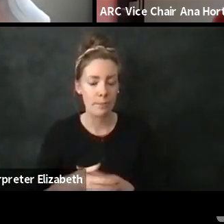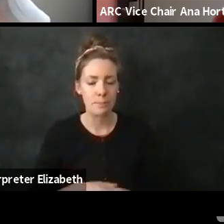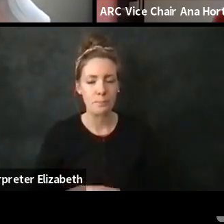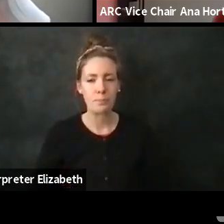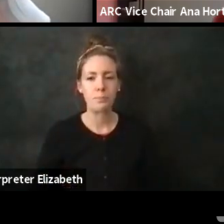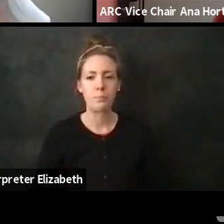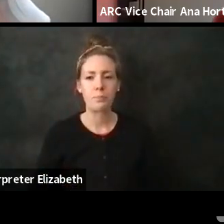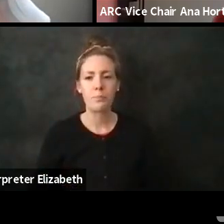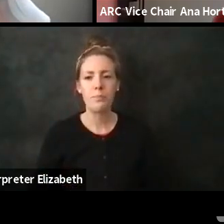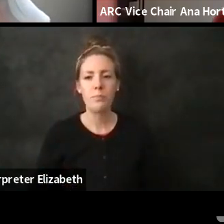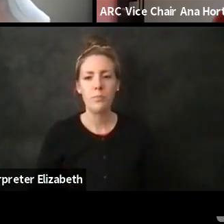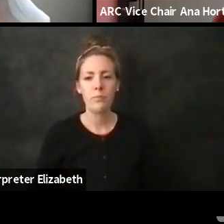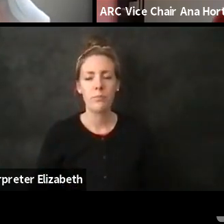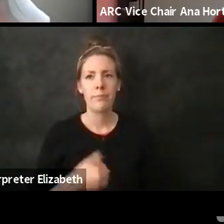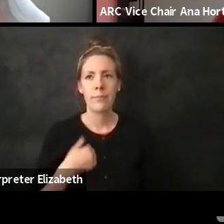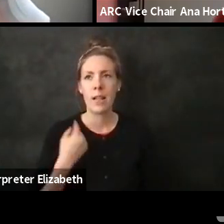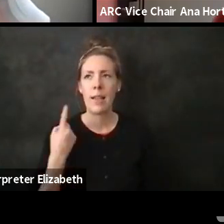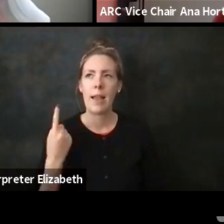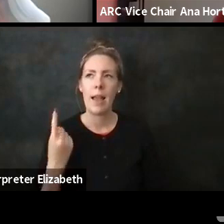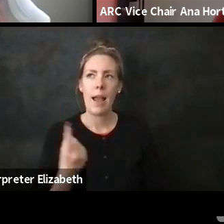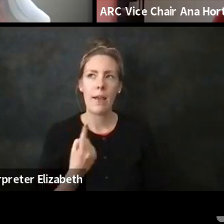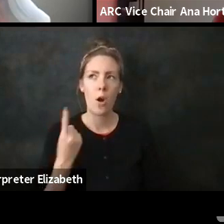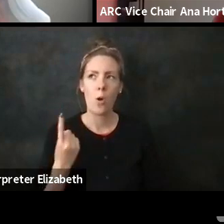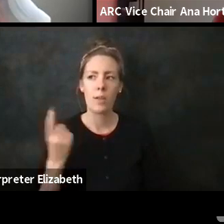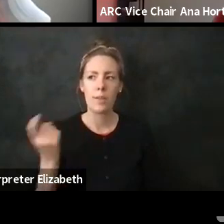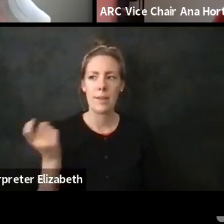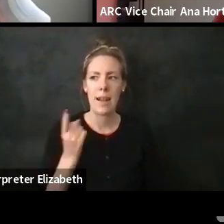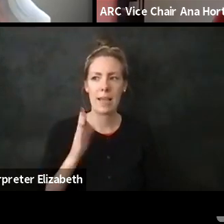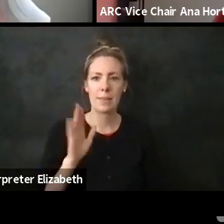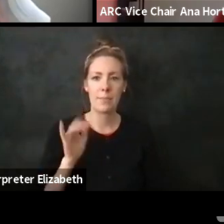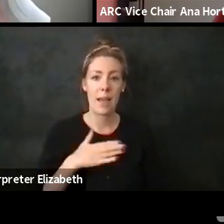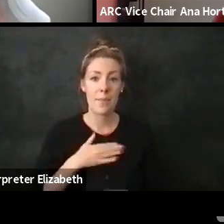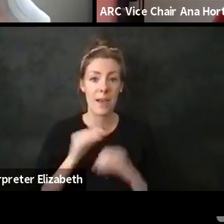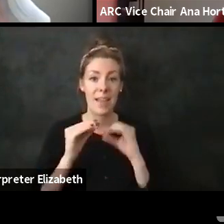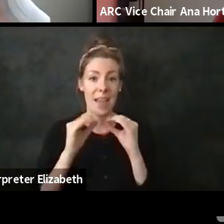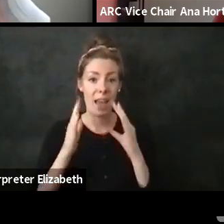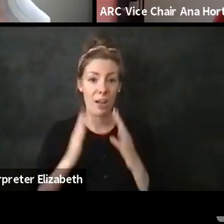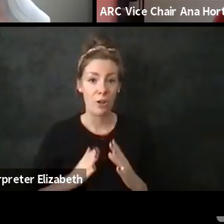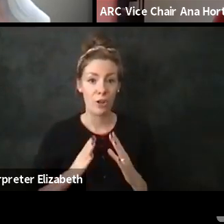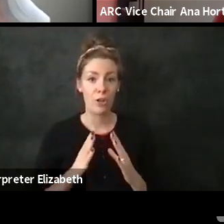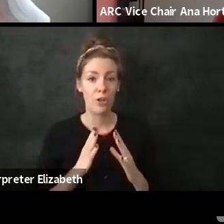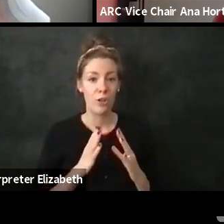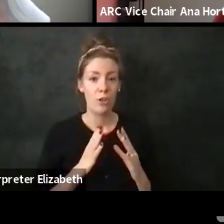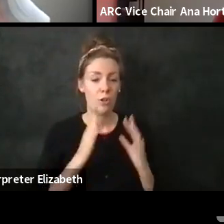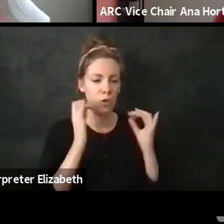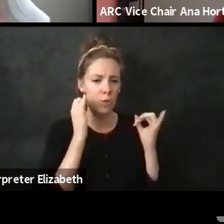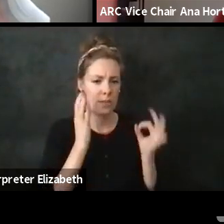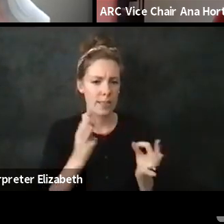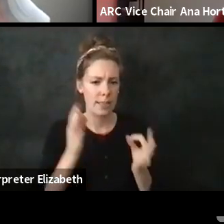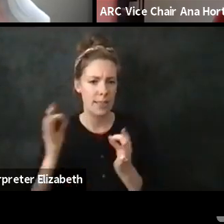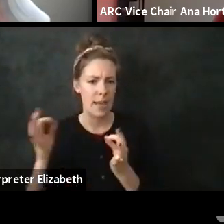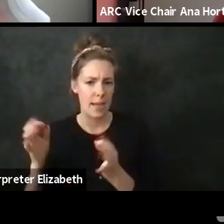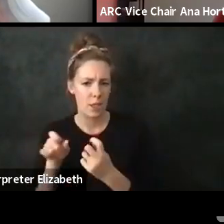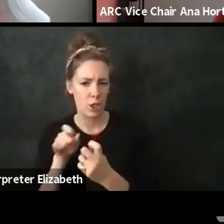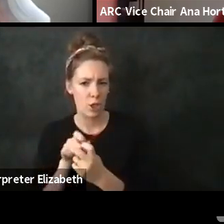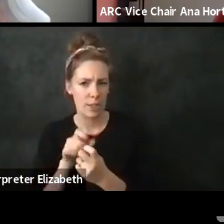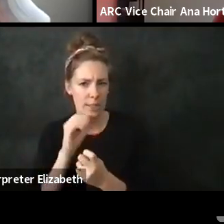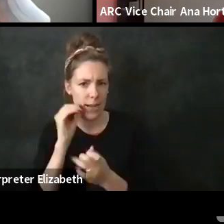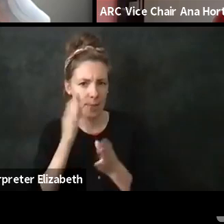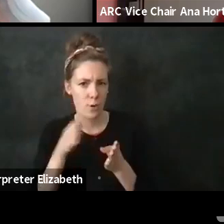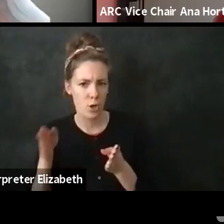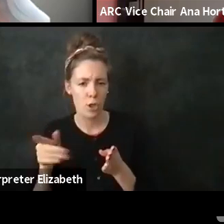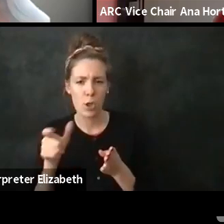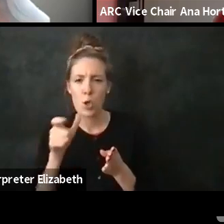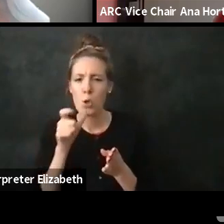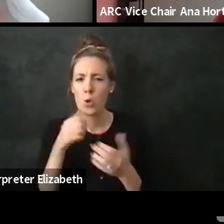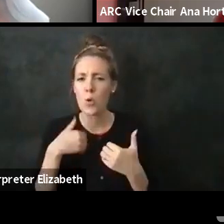is a question that I've always been asked by my editors to define certain neighborhoods. Who has the final word? And I'm sure if you go out